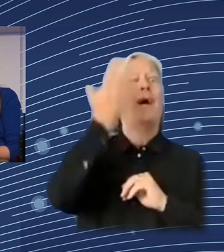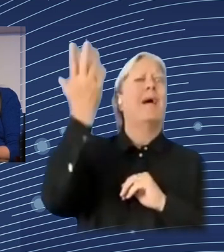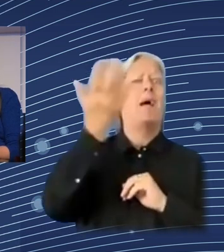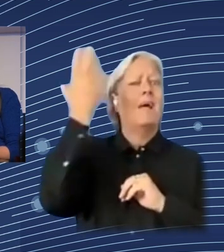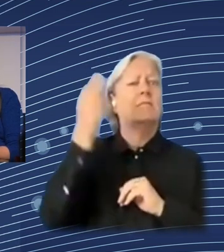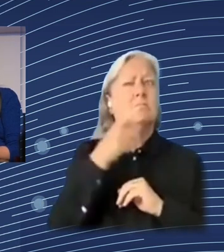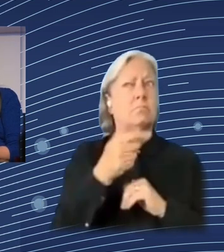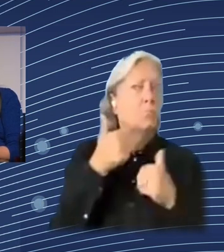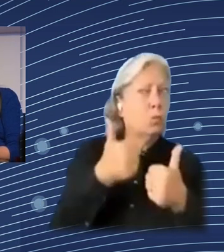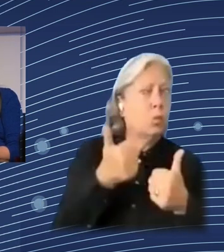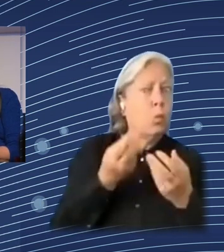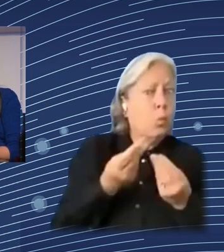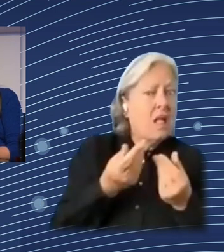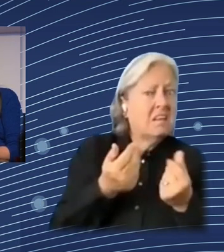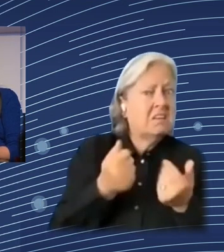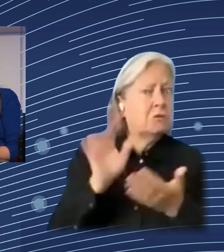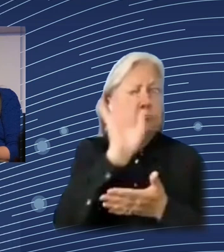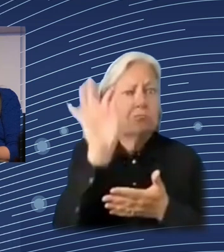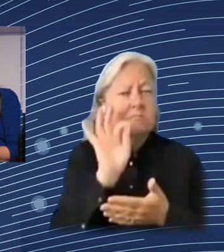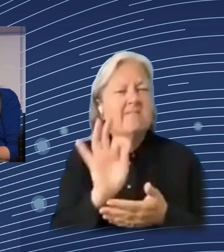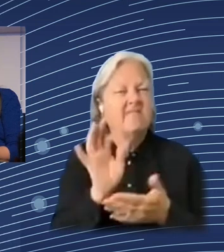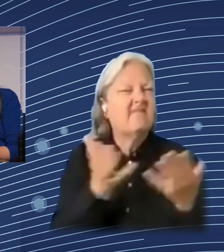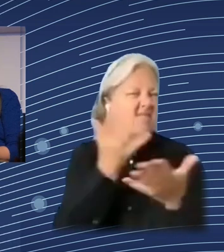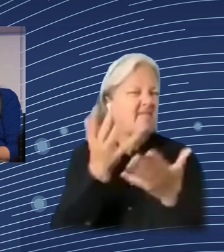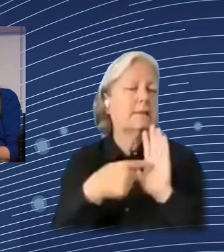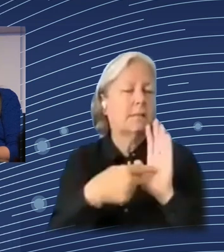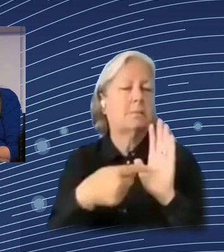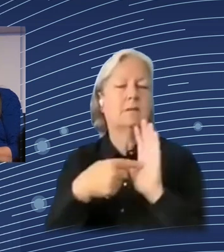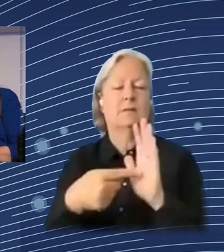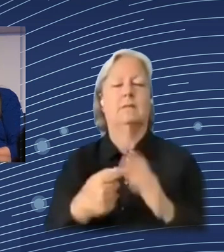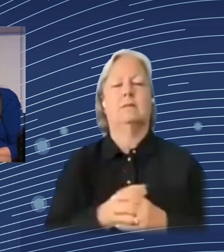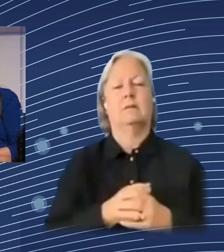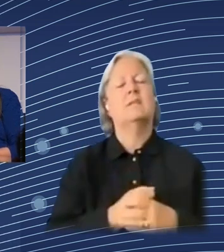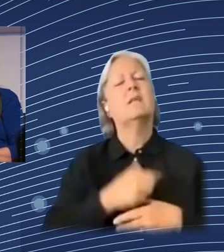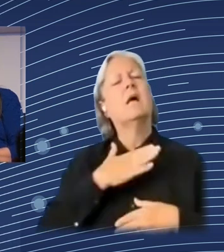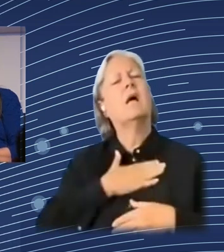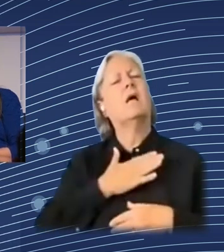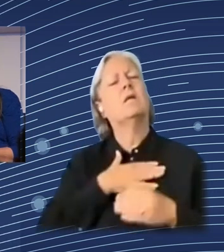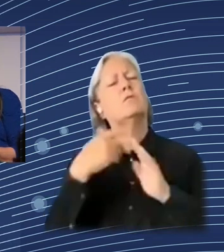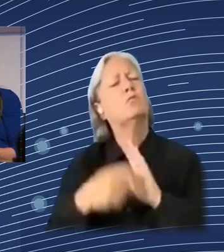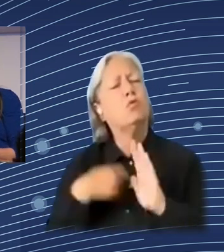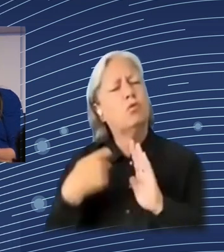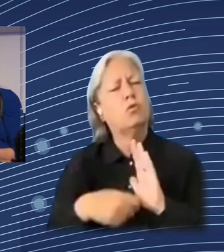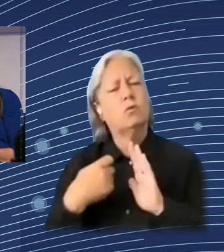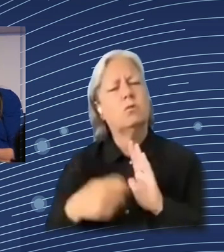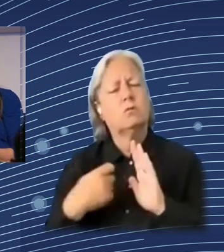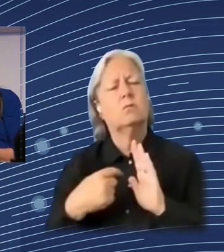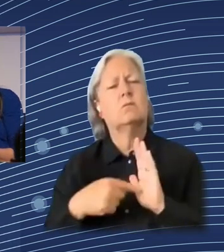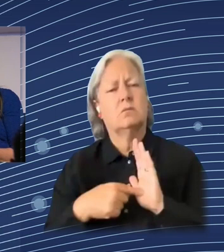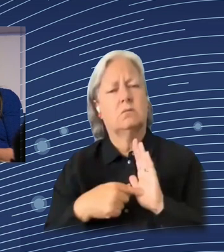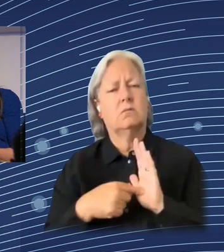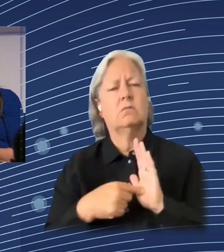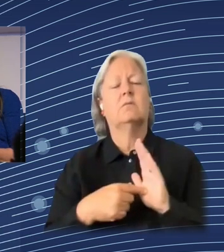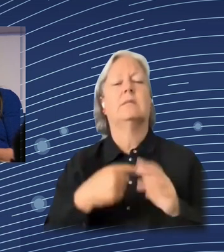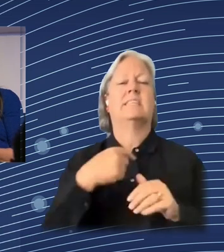that kind of things. Our project aimed also developing health